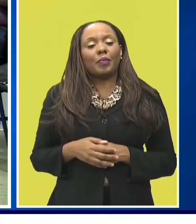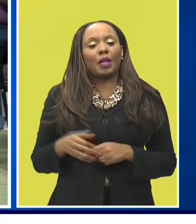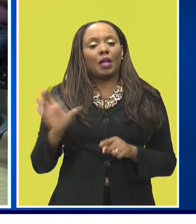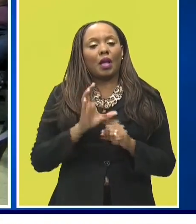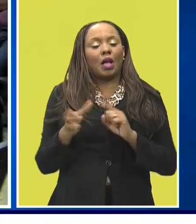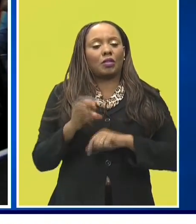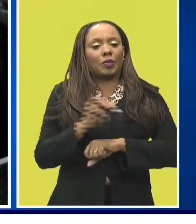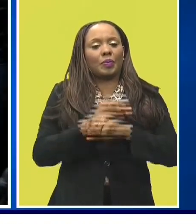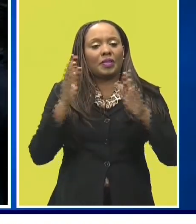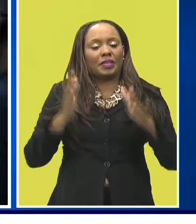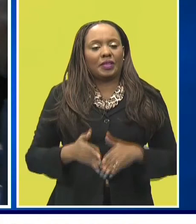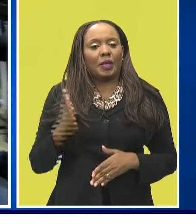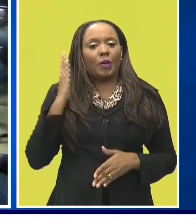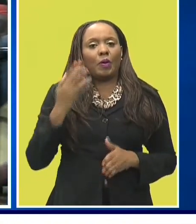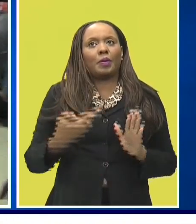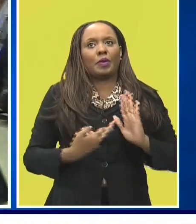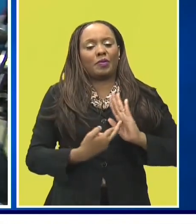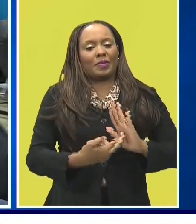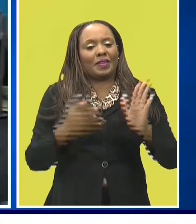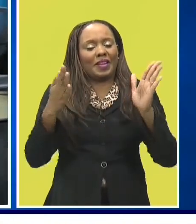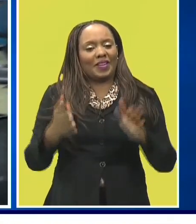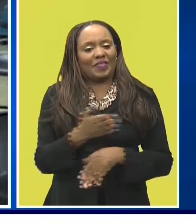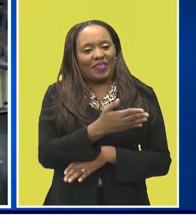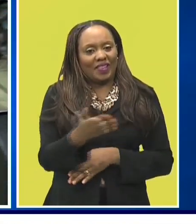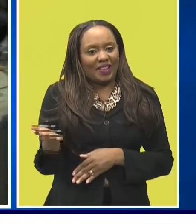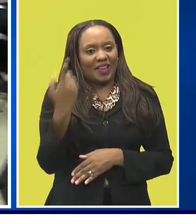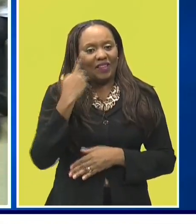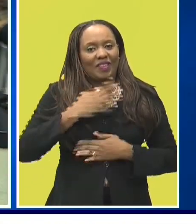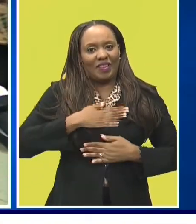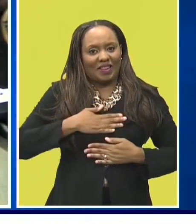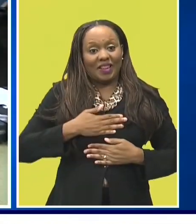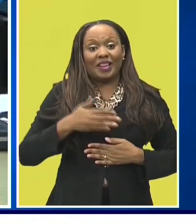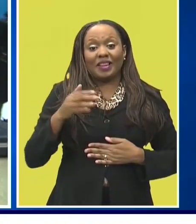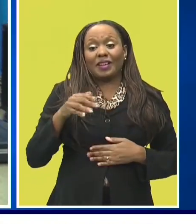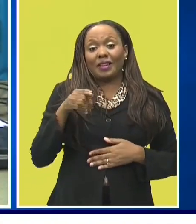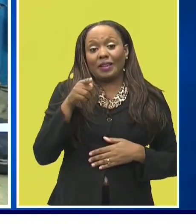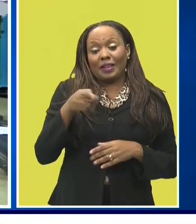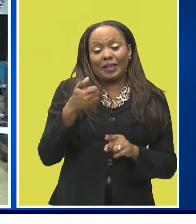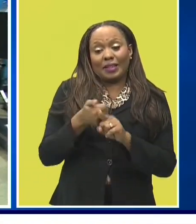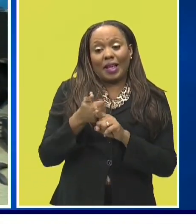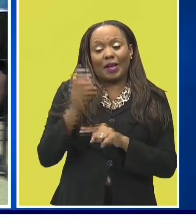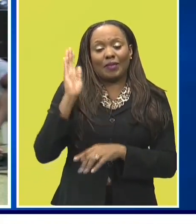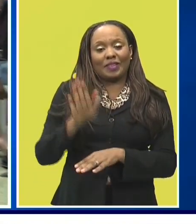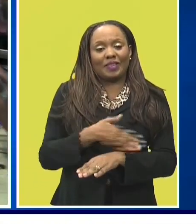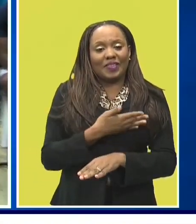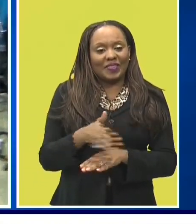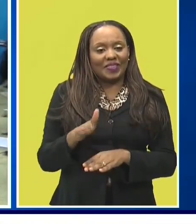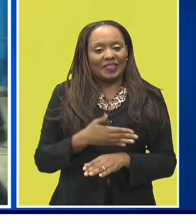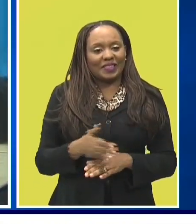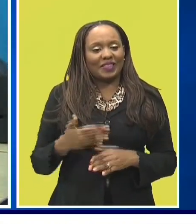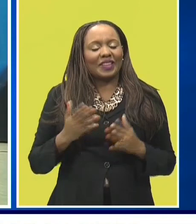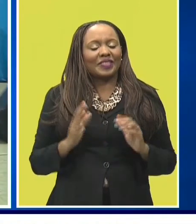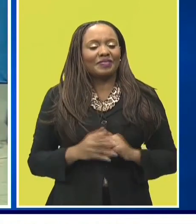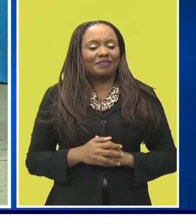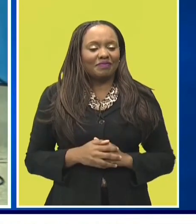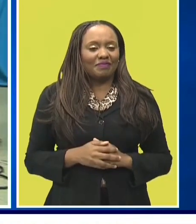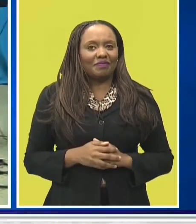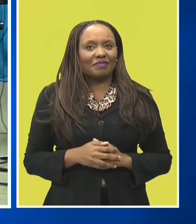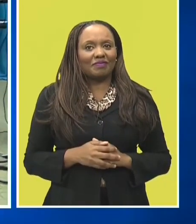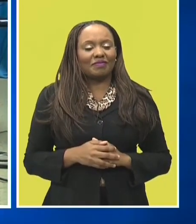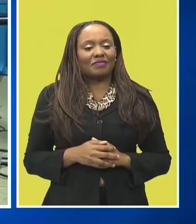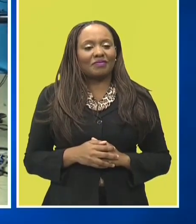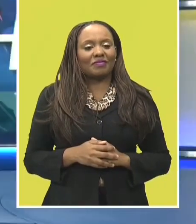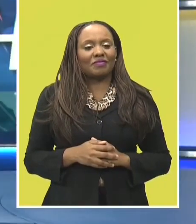Culture Minister John King, who is also expected to perform. Lisa Lord, CBC News.